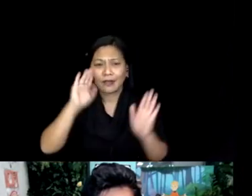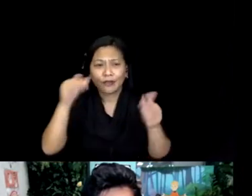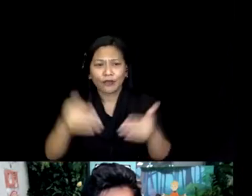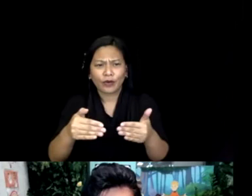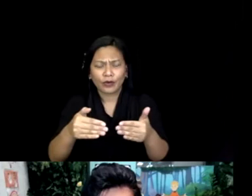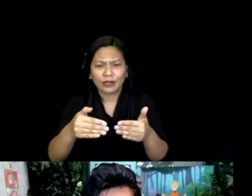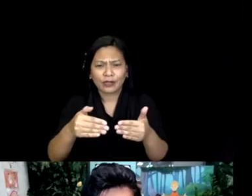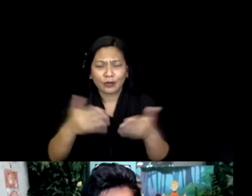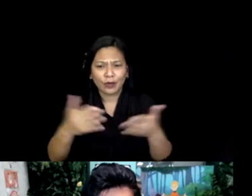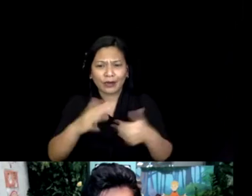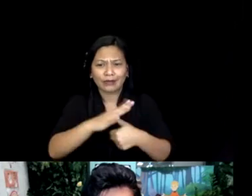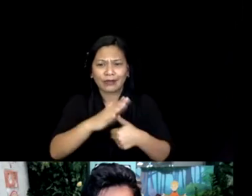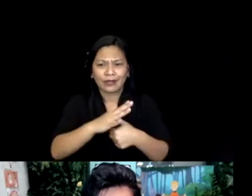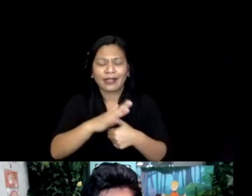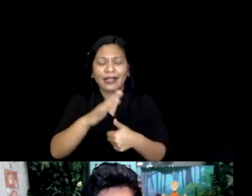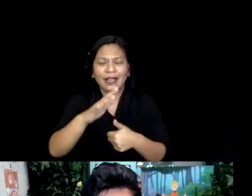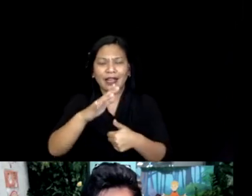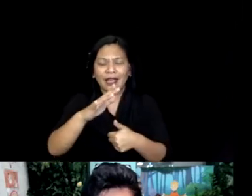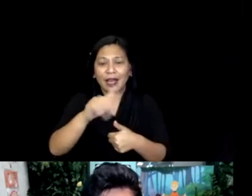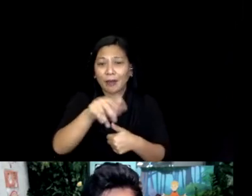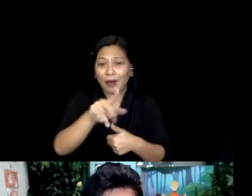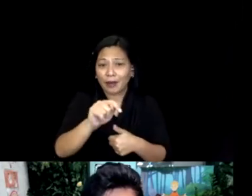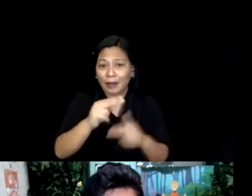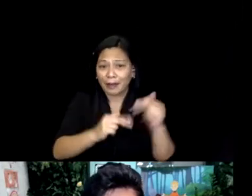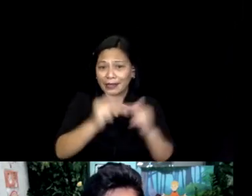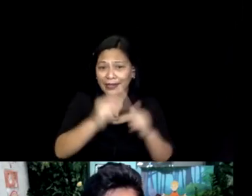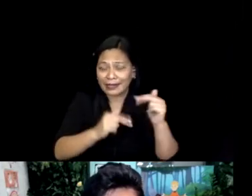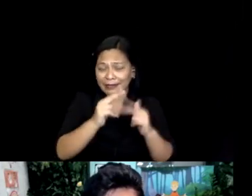apartment building, 16 Hudson. And what's really